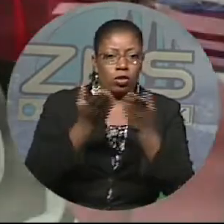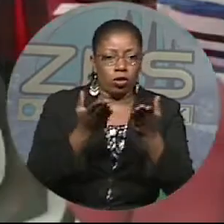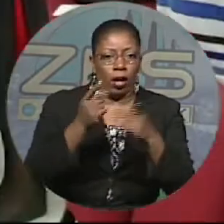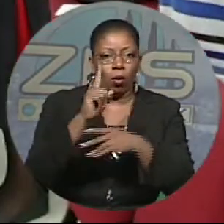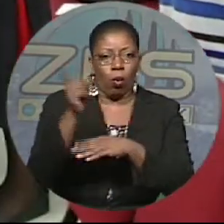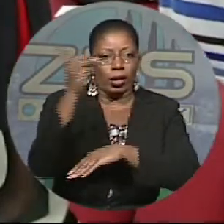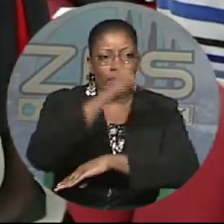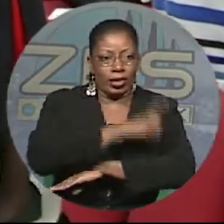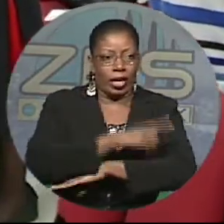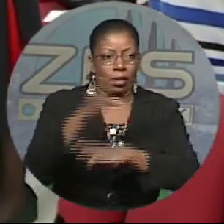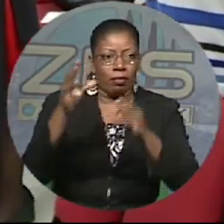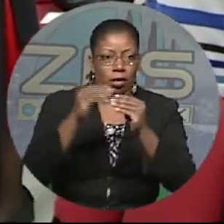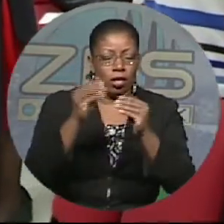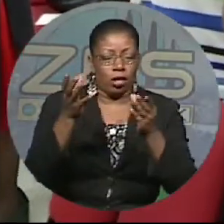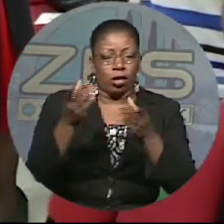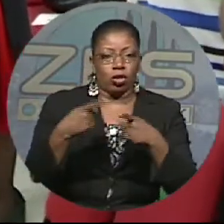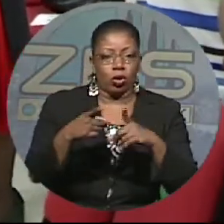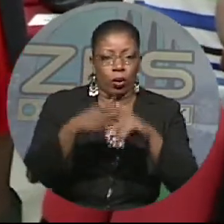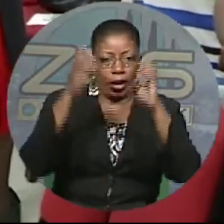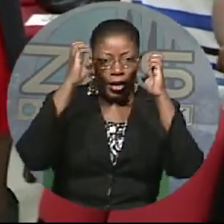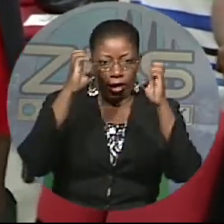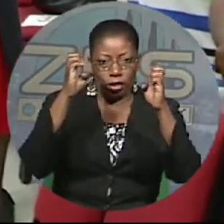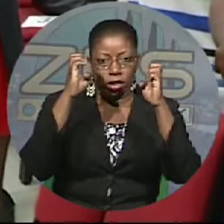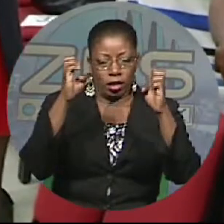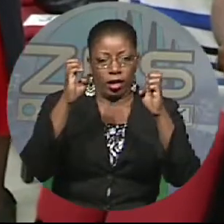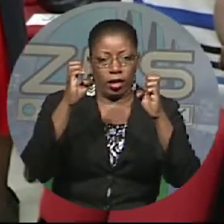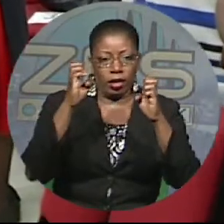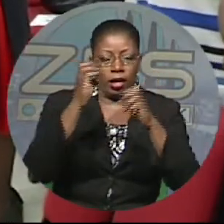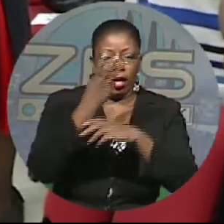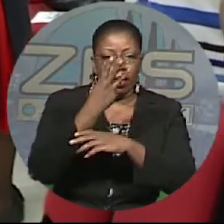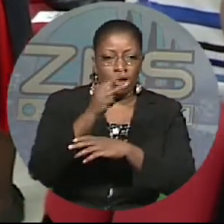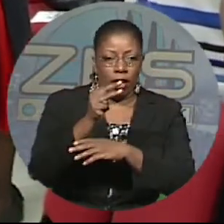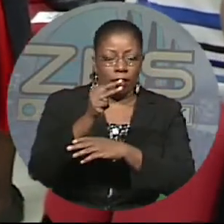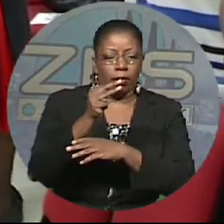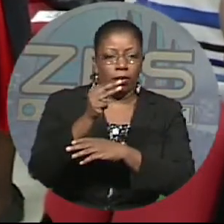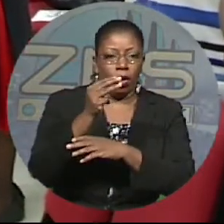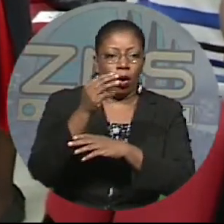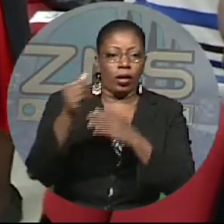symposium aimed at educating area youth on the dangers of the drug.